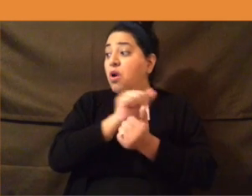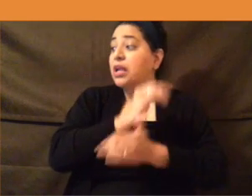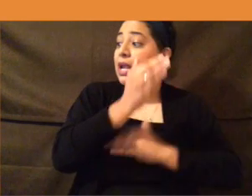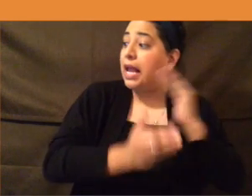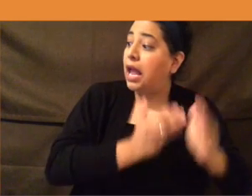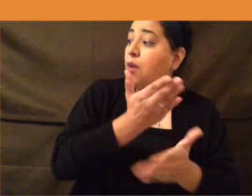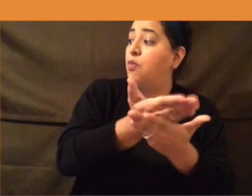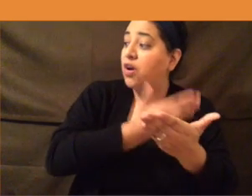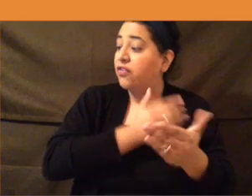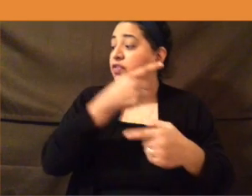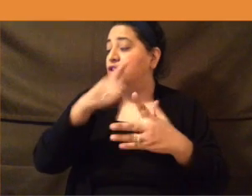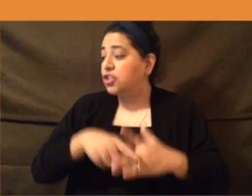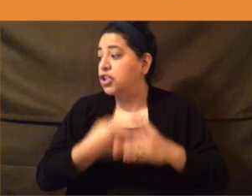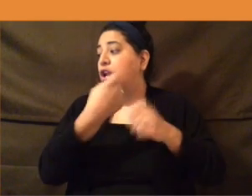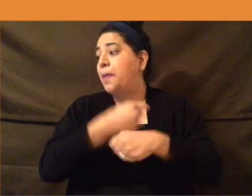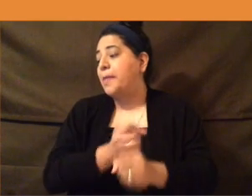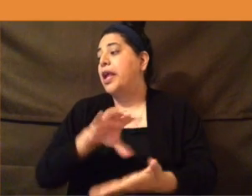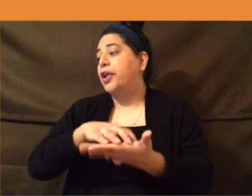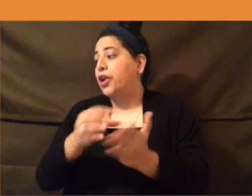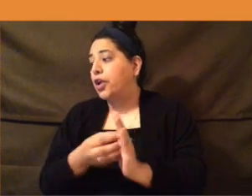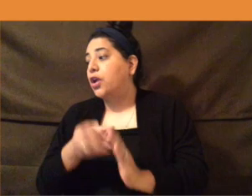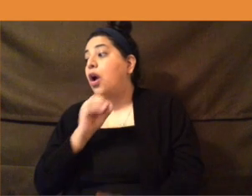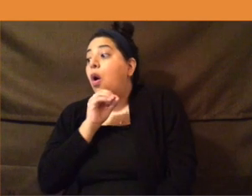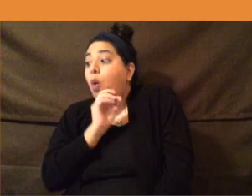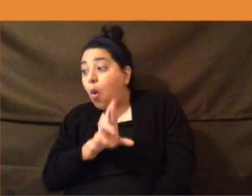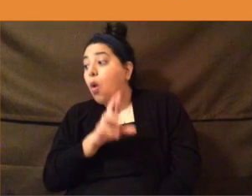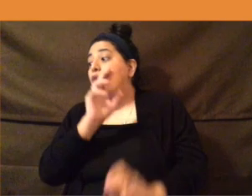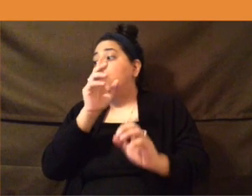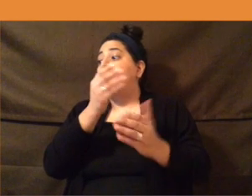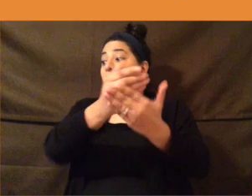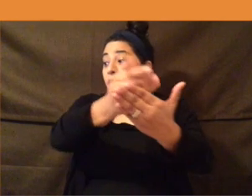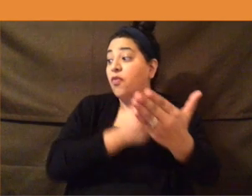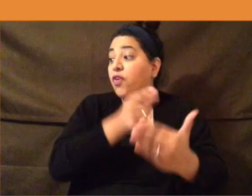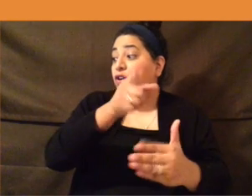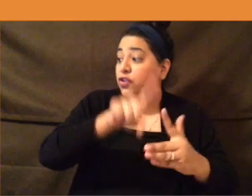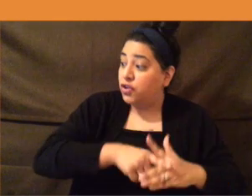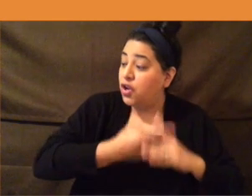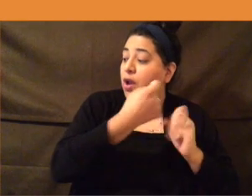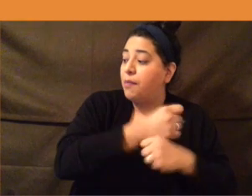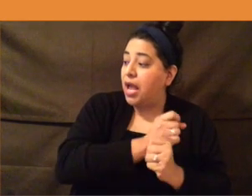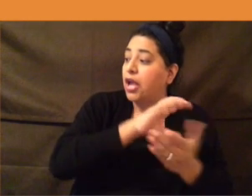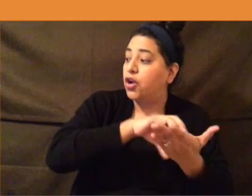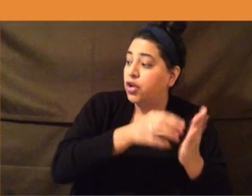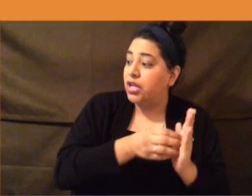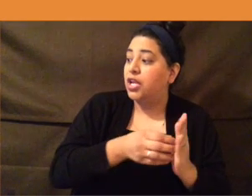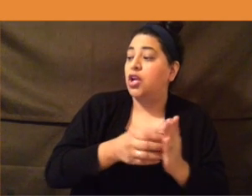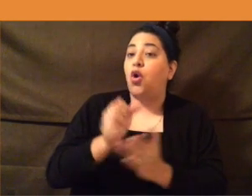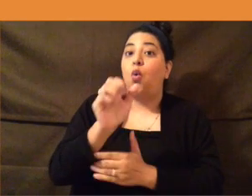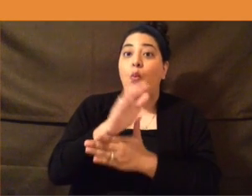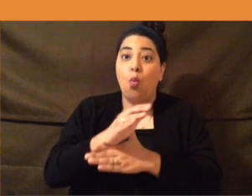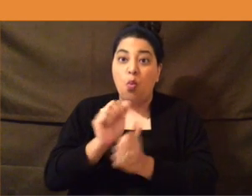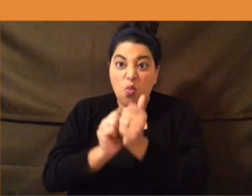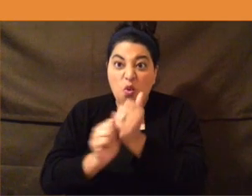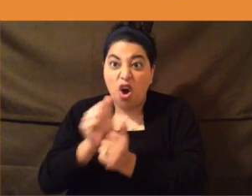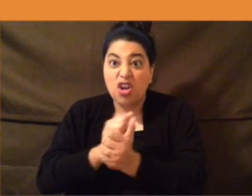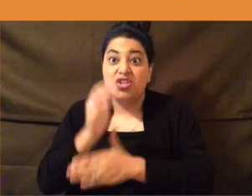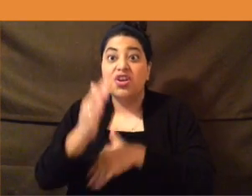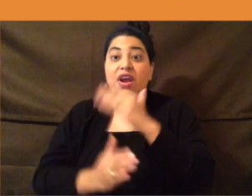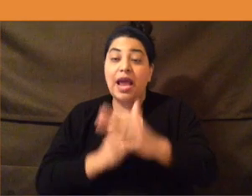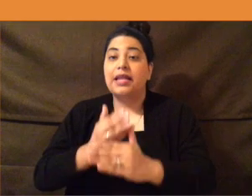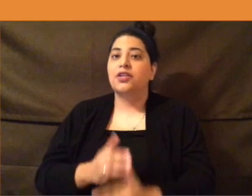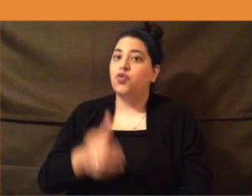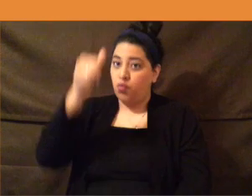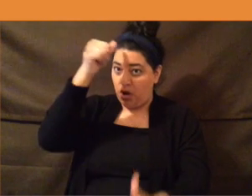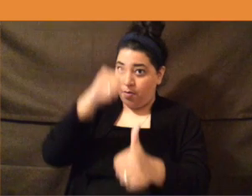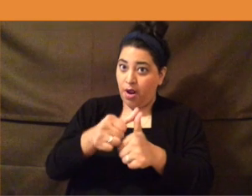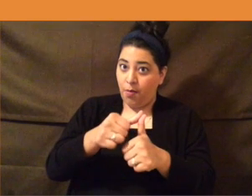making cookies, comma, wash your hands. Either one of those is an acceptable way. Okay. Now remember